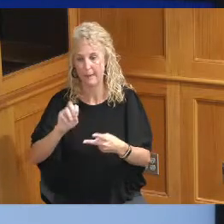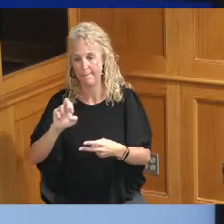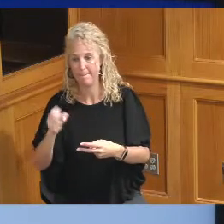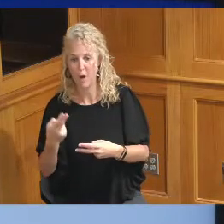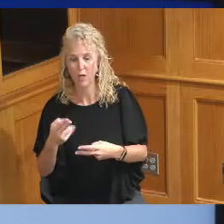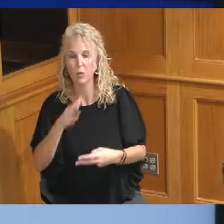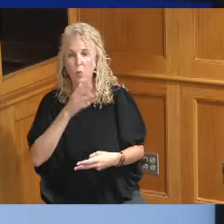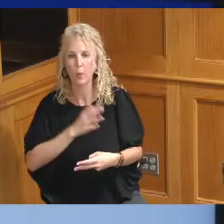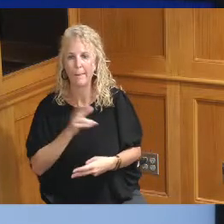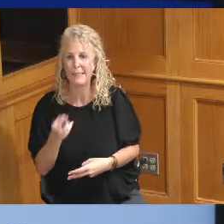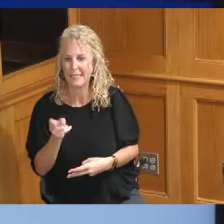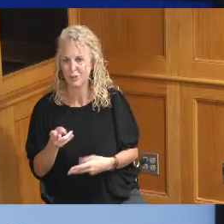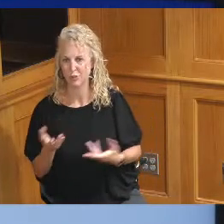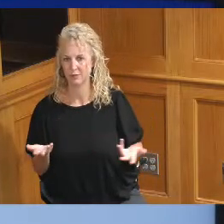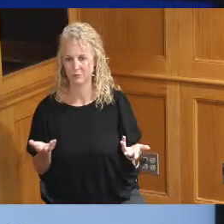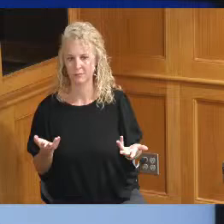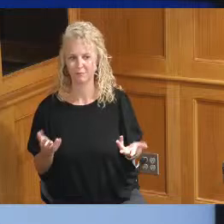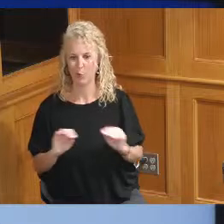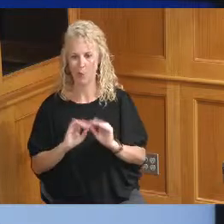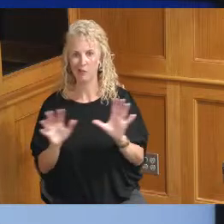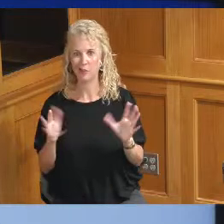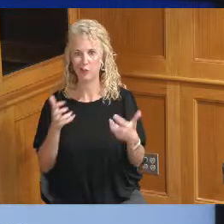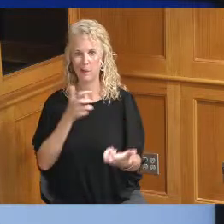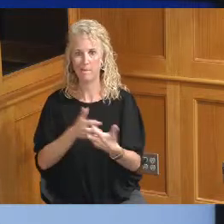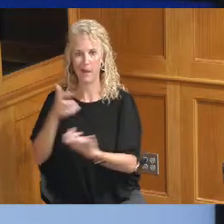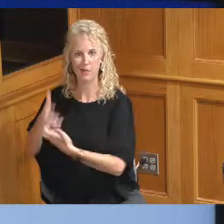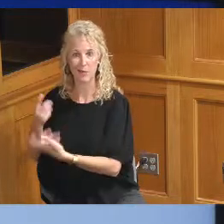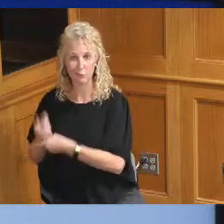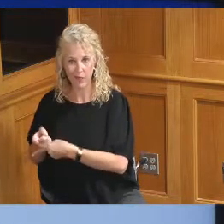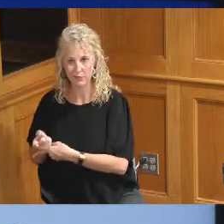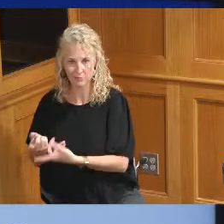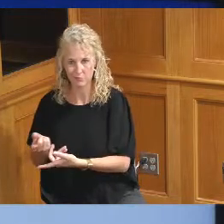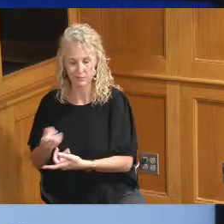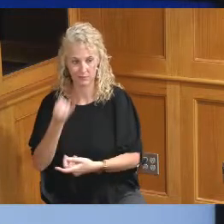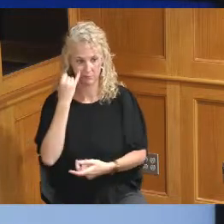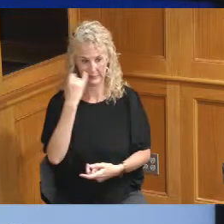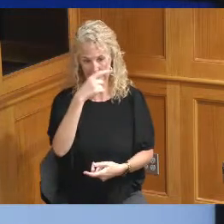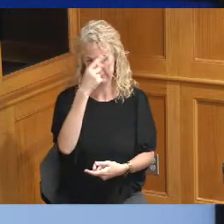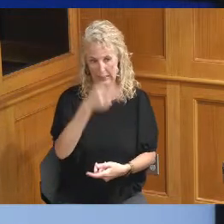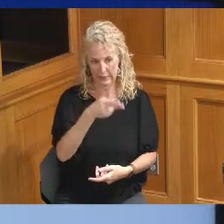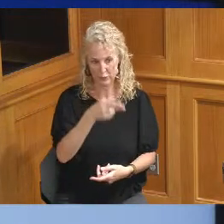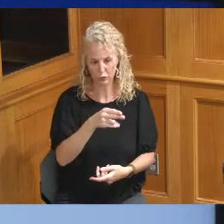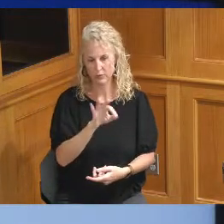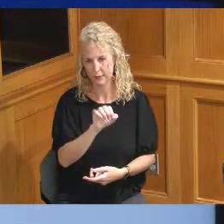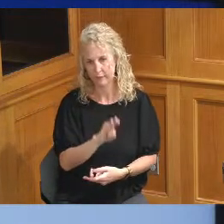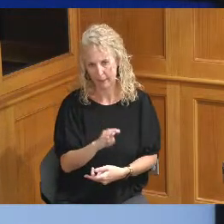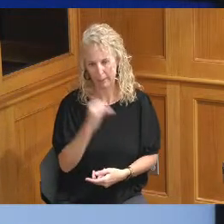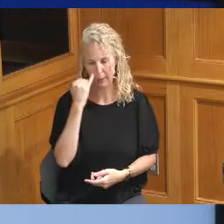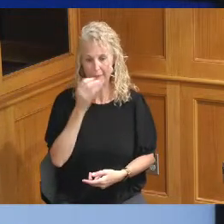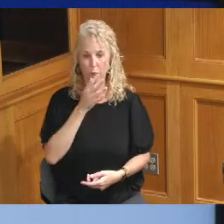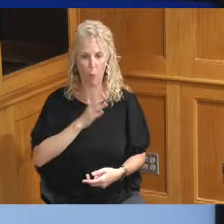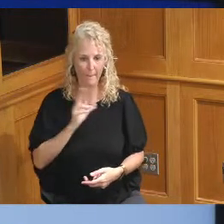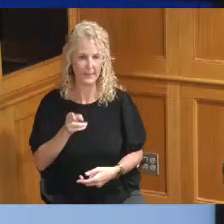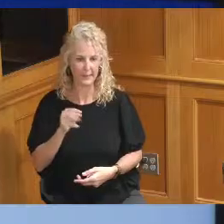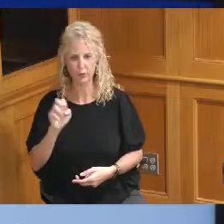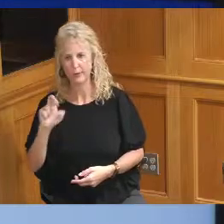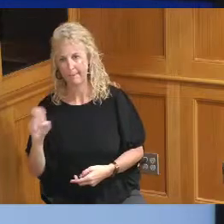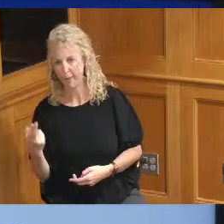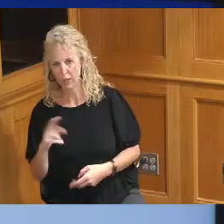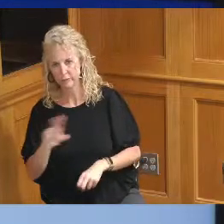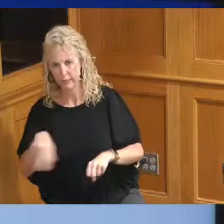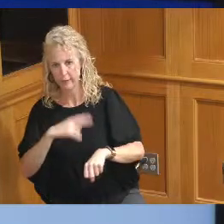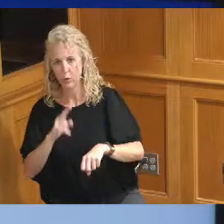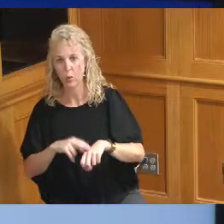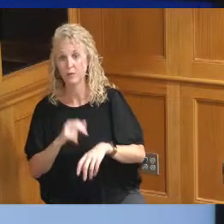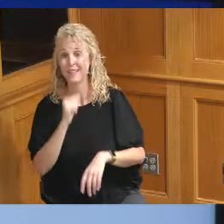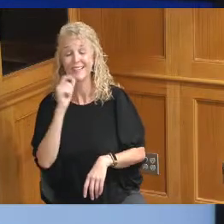want to use those structures already in place to work with the work that we're doing and encourage people not just to focus on